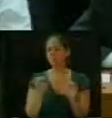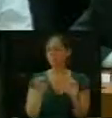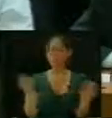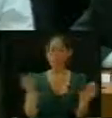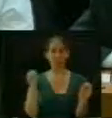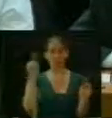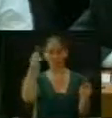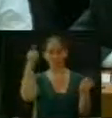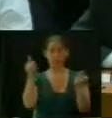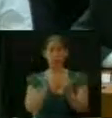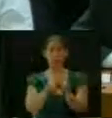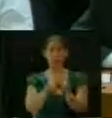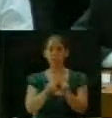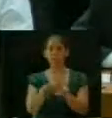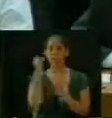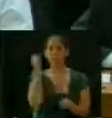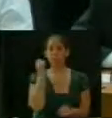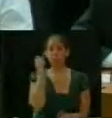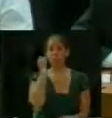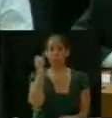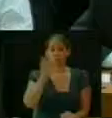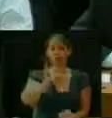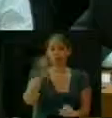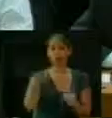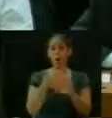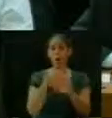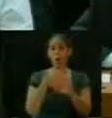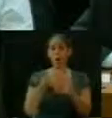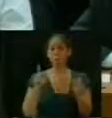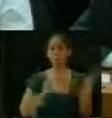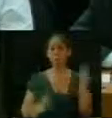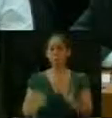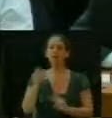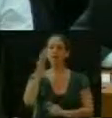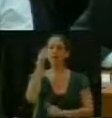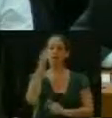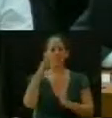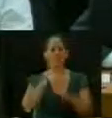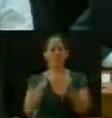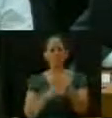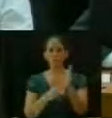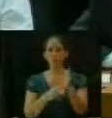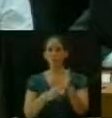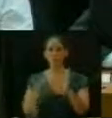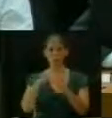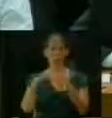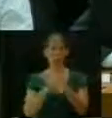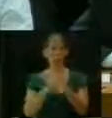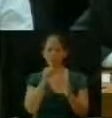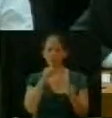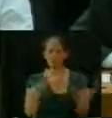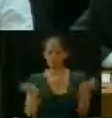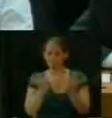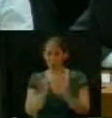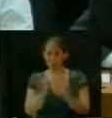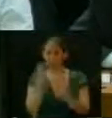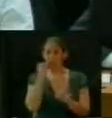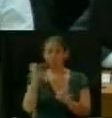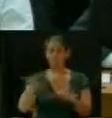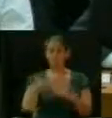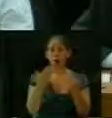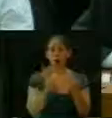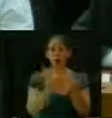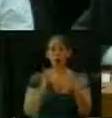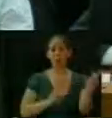long as everyone understands the rules. A wise man told me once, it doesn't matter what the rules are as long as everybody understands the rules. Where we are right now, not